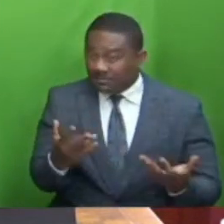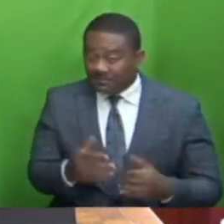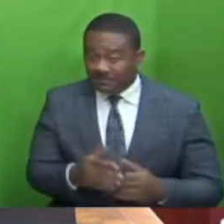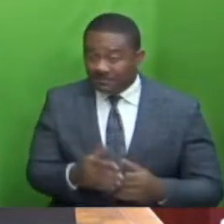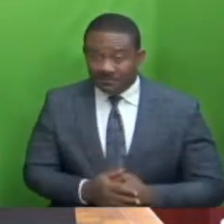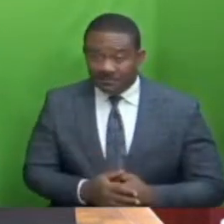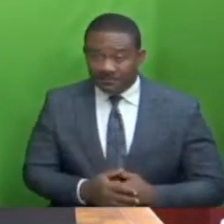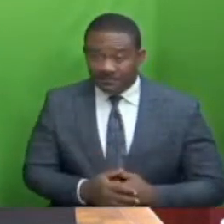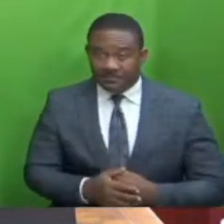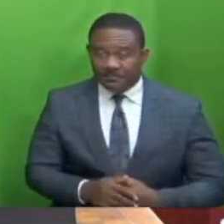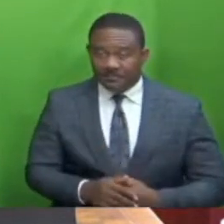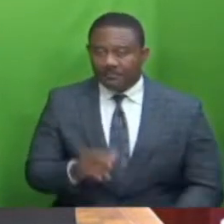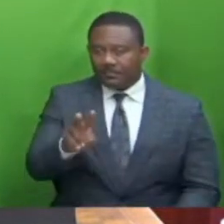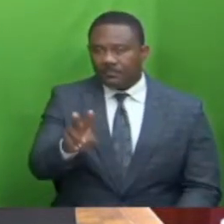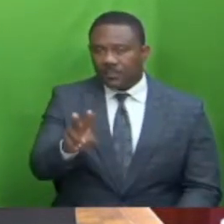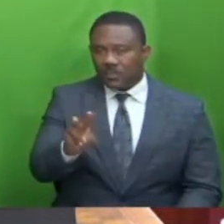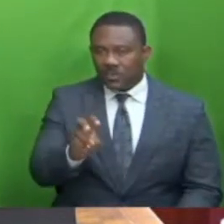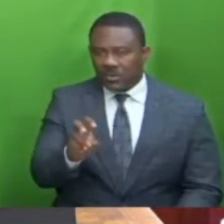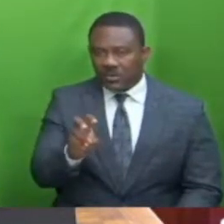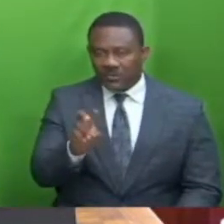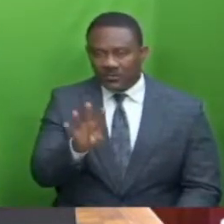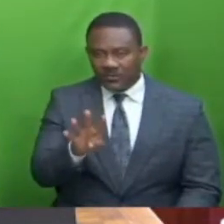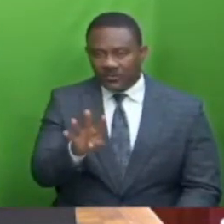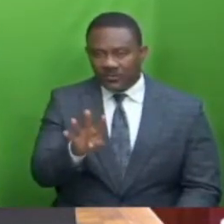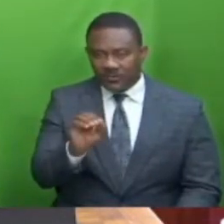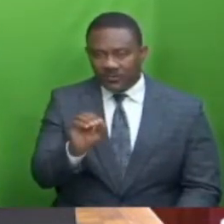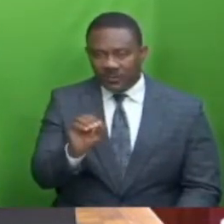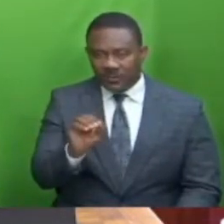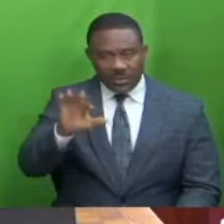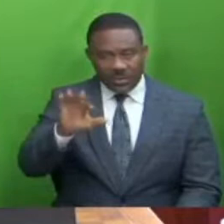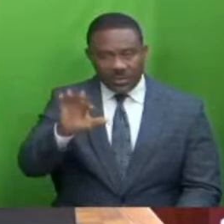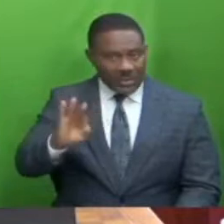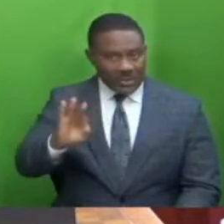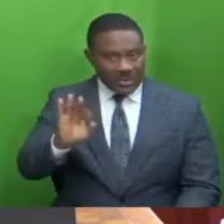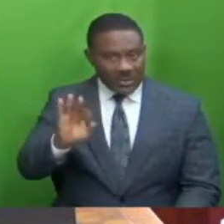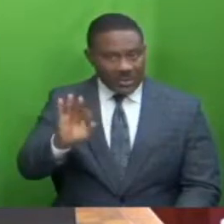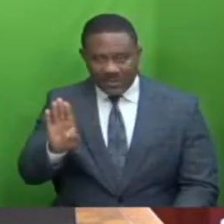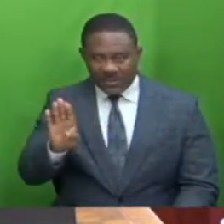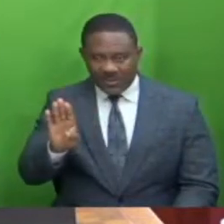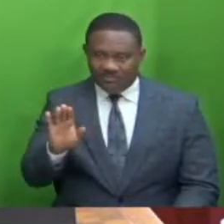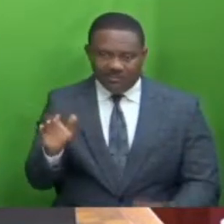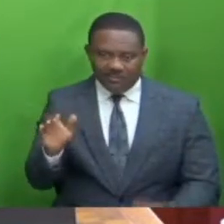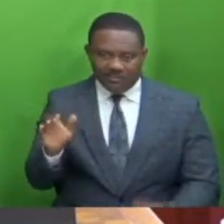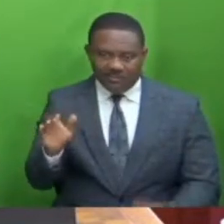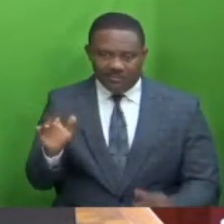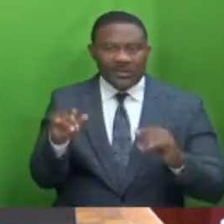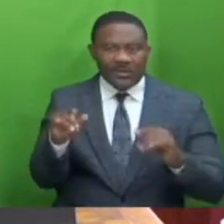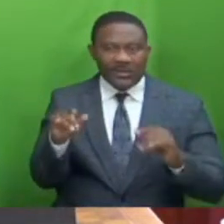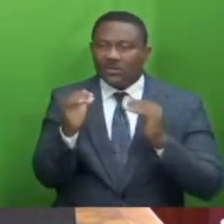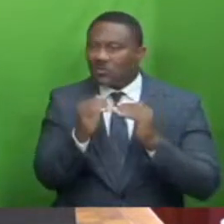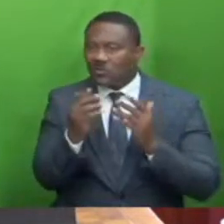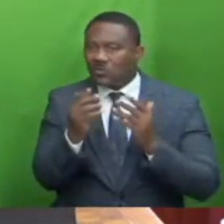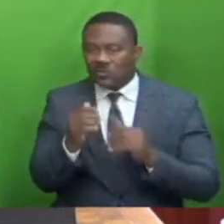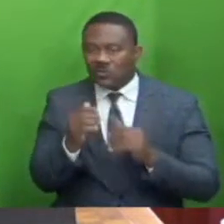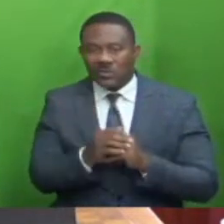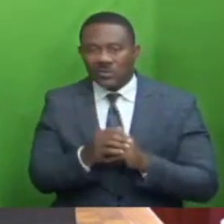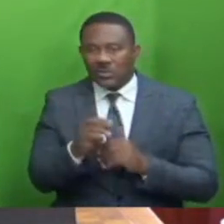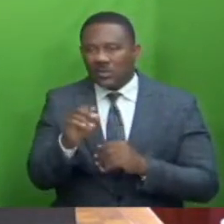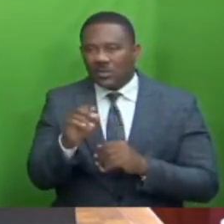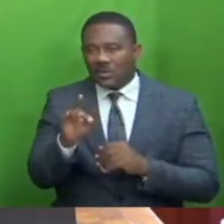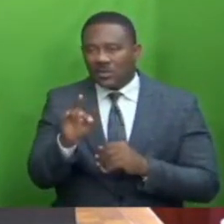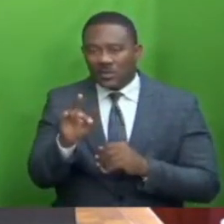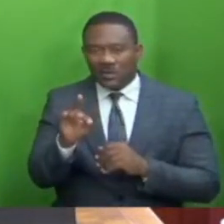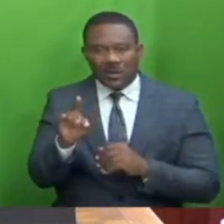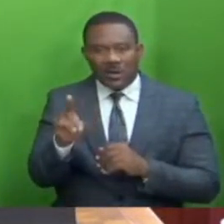of $240.9 billion, equivalent to 39.5% of GDP, and